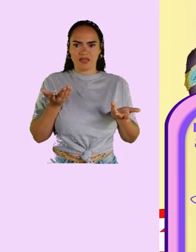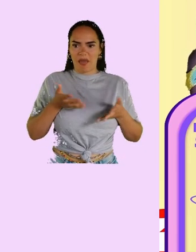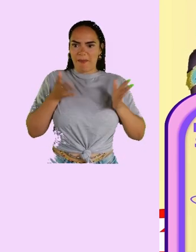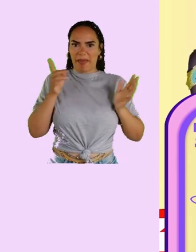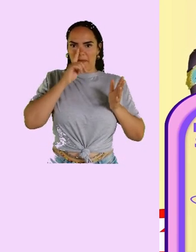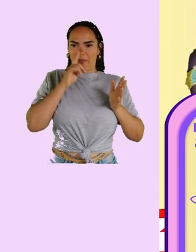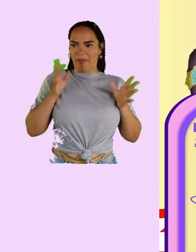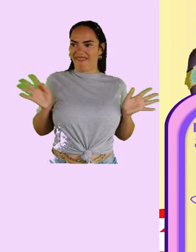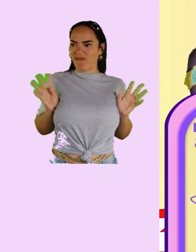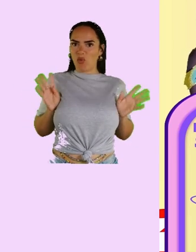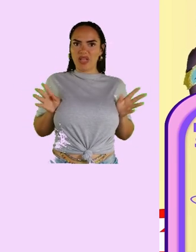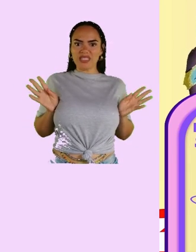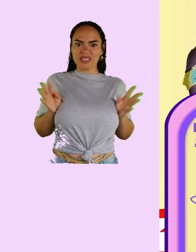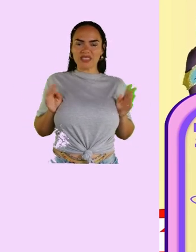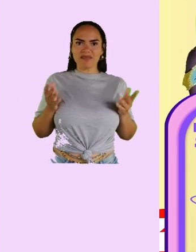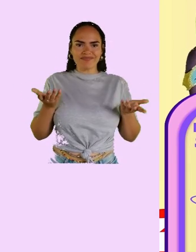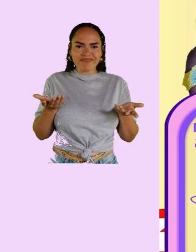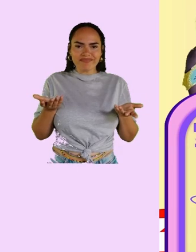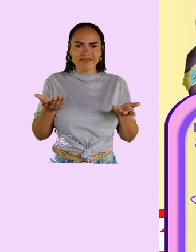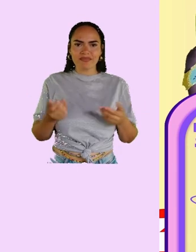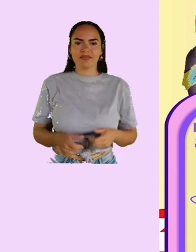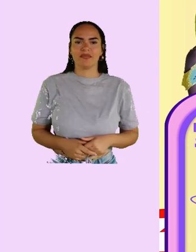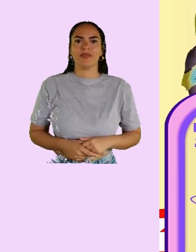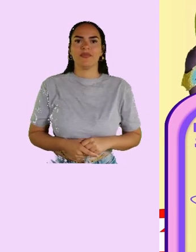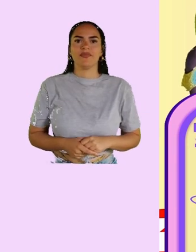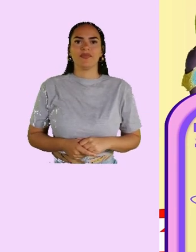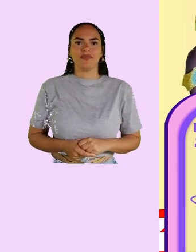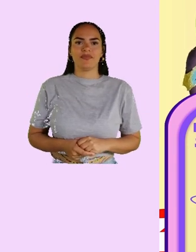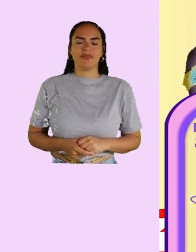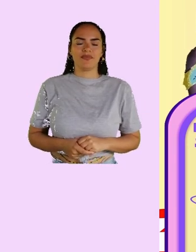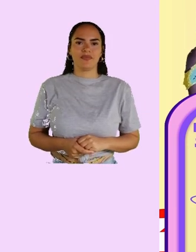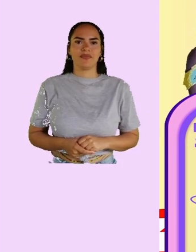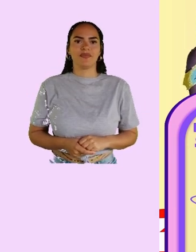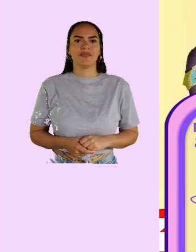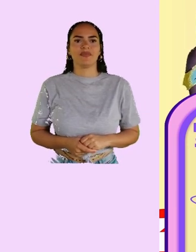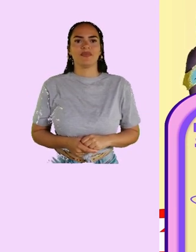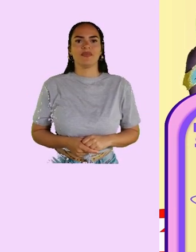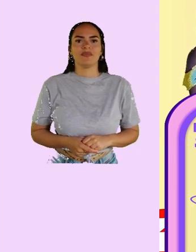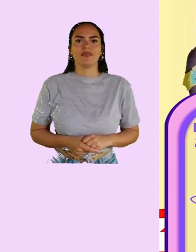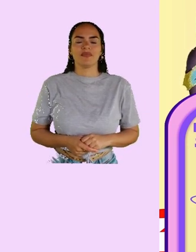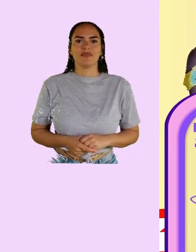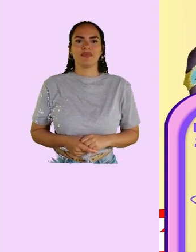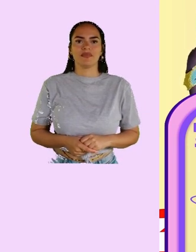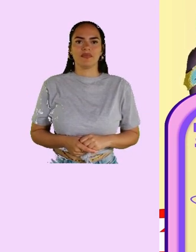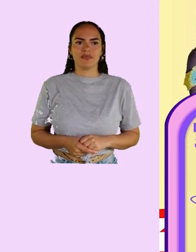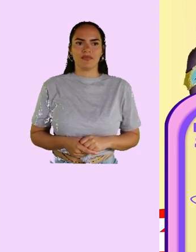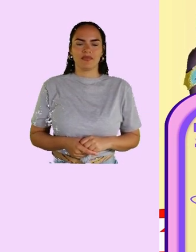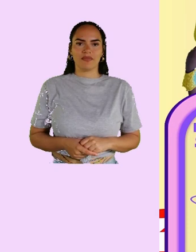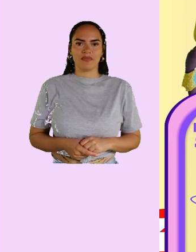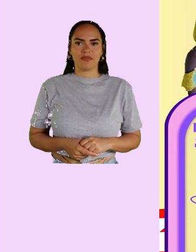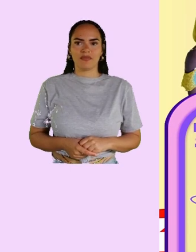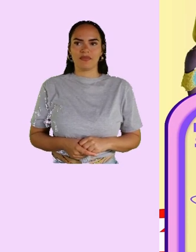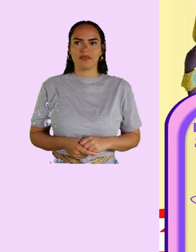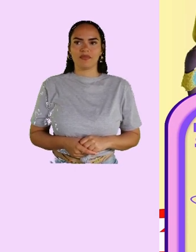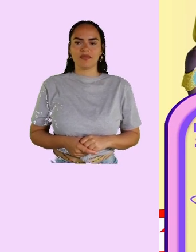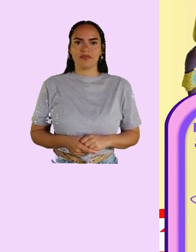4 wings. He sure is. That's 2 points to you, bringing you to your total to 7. Next question. Who was our first cartoon